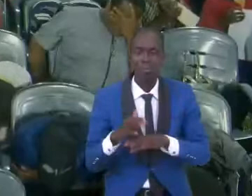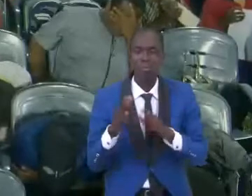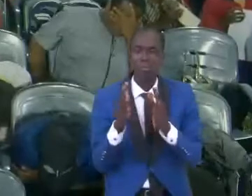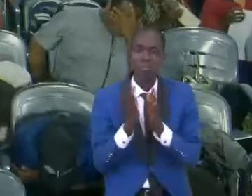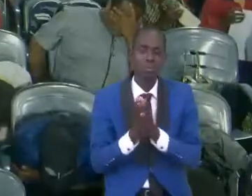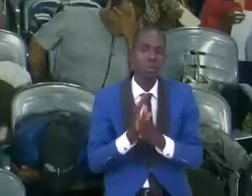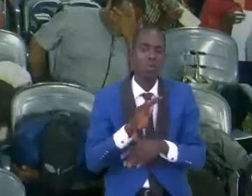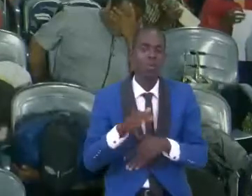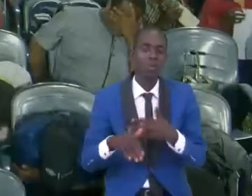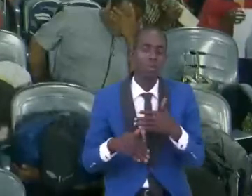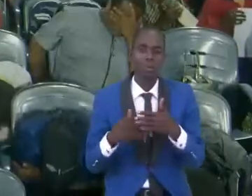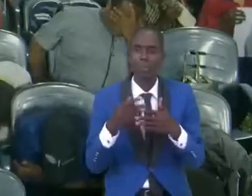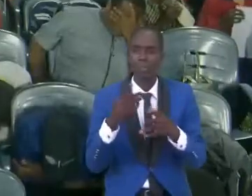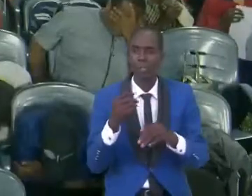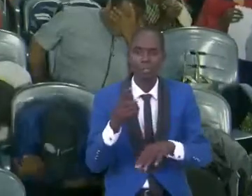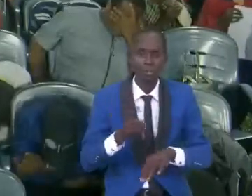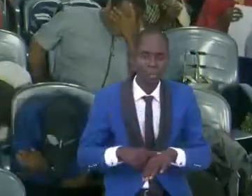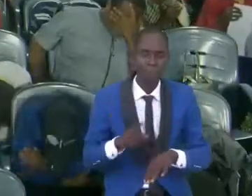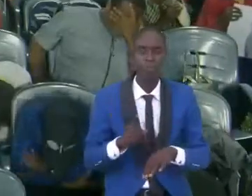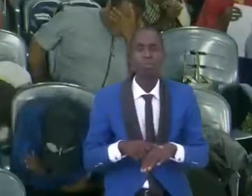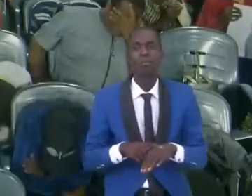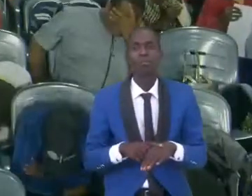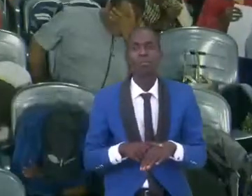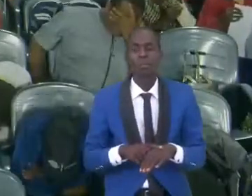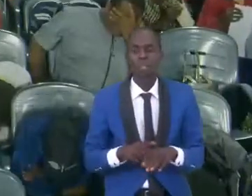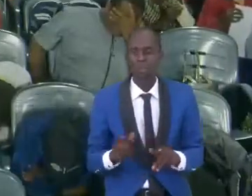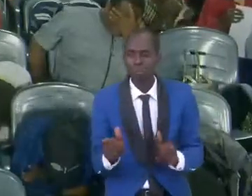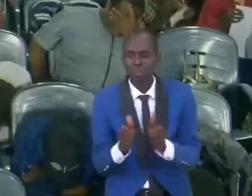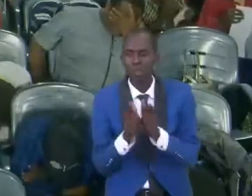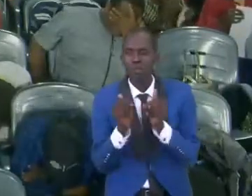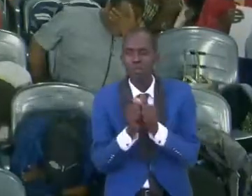let's take their details.